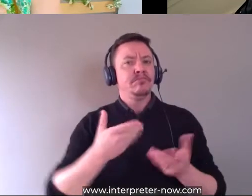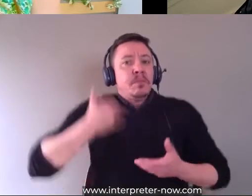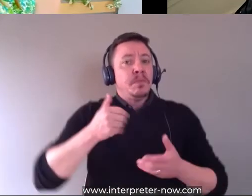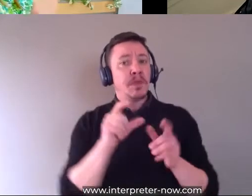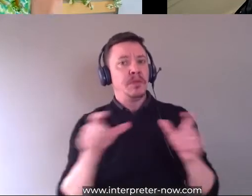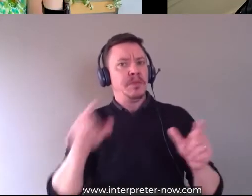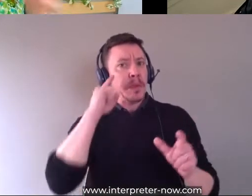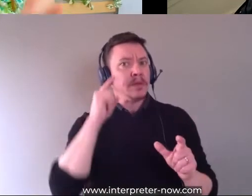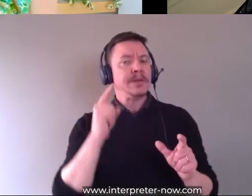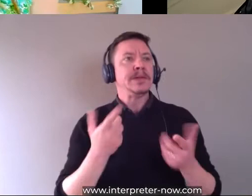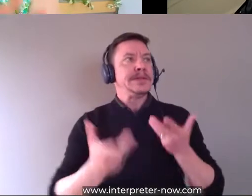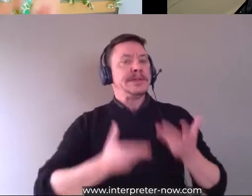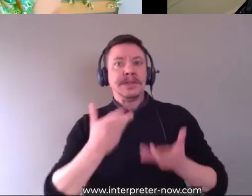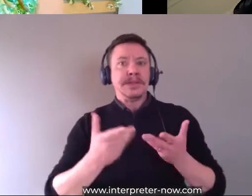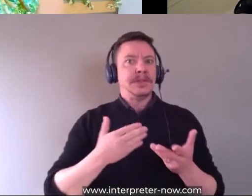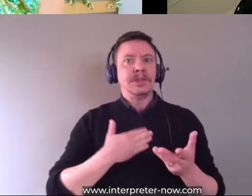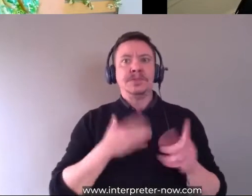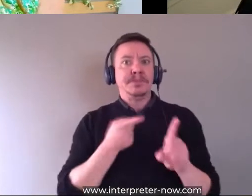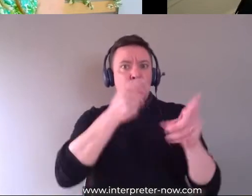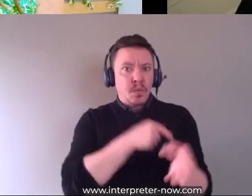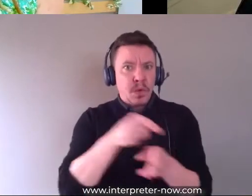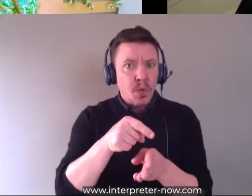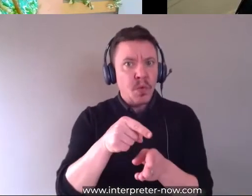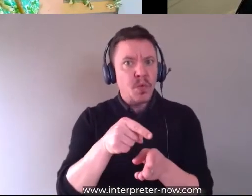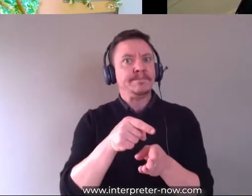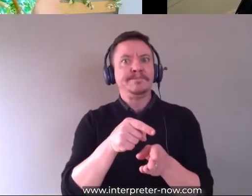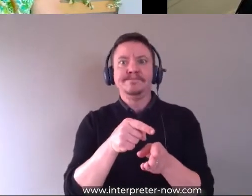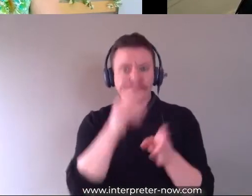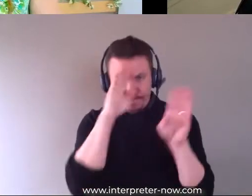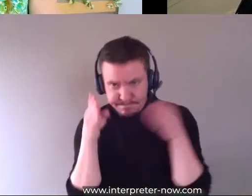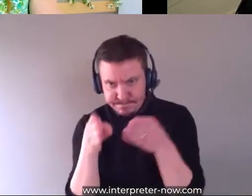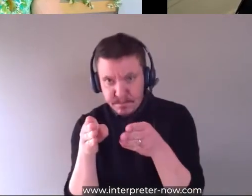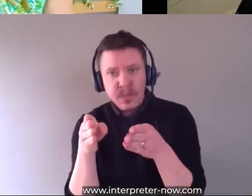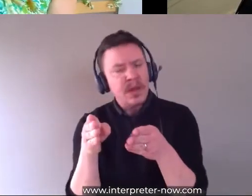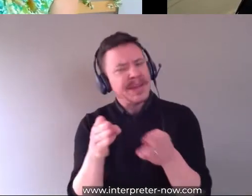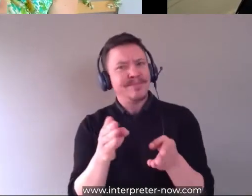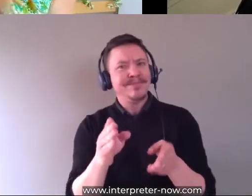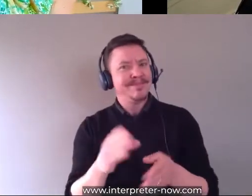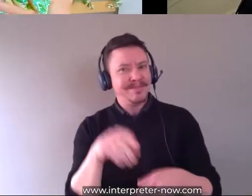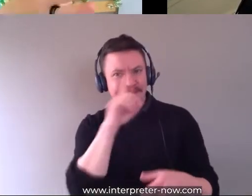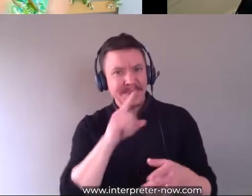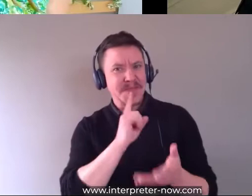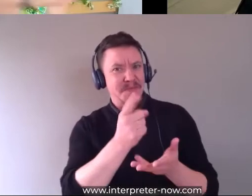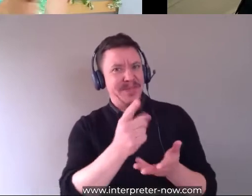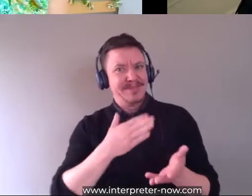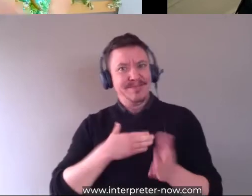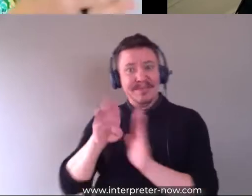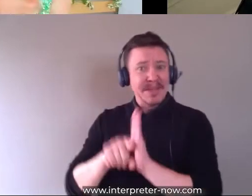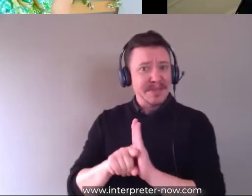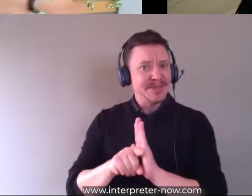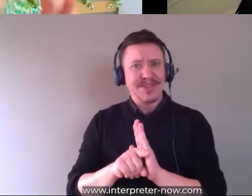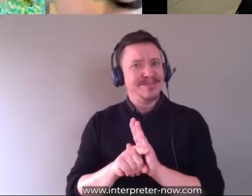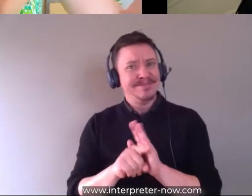that think that they, you know, they have one track, you know, I want to go here and get here. And the reality is, I mean, my background is equally